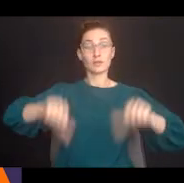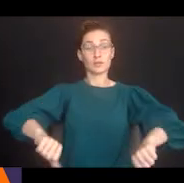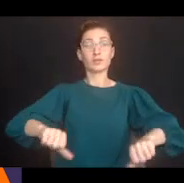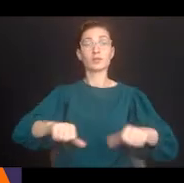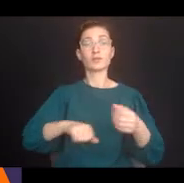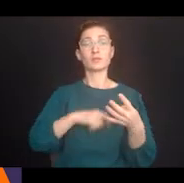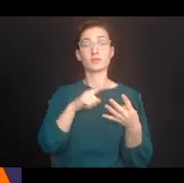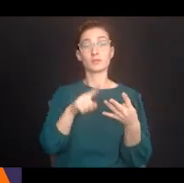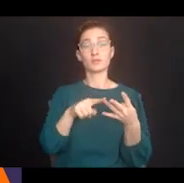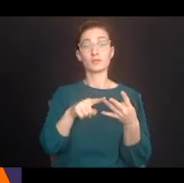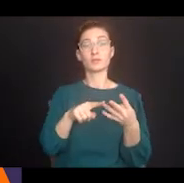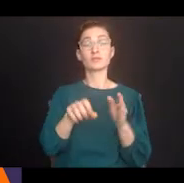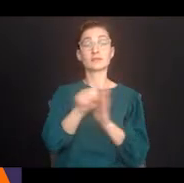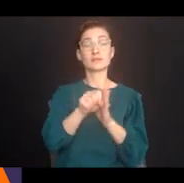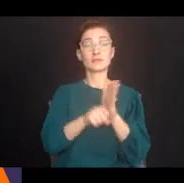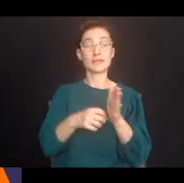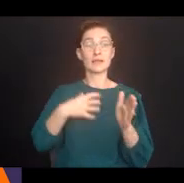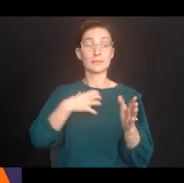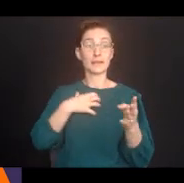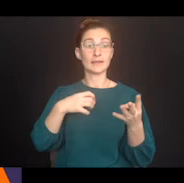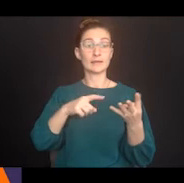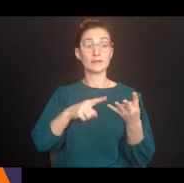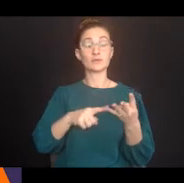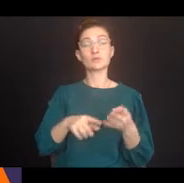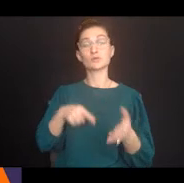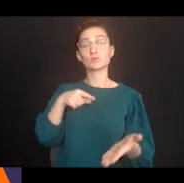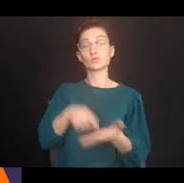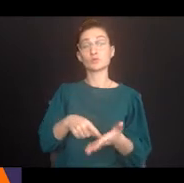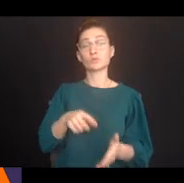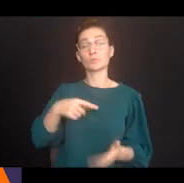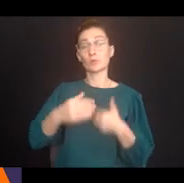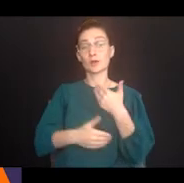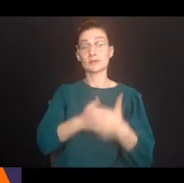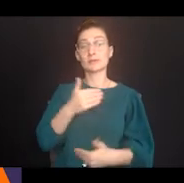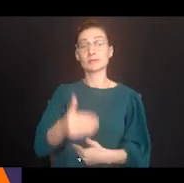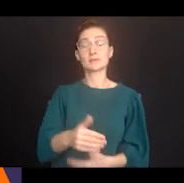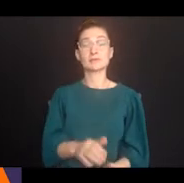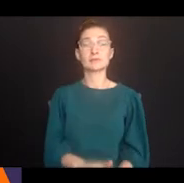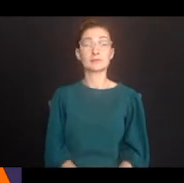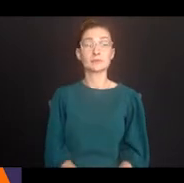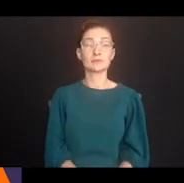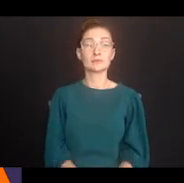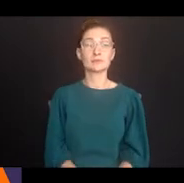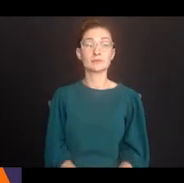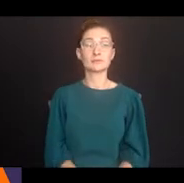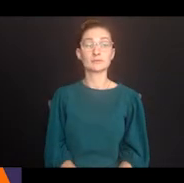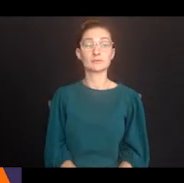as a prior written notice. State complaint or due process.